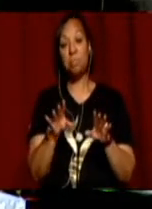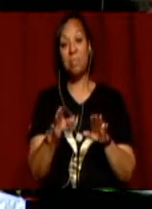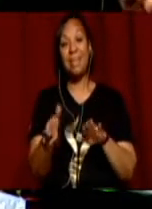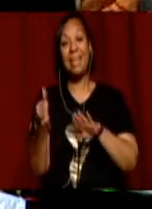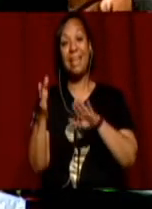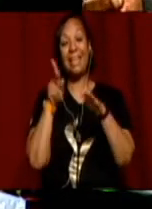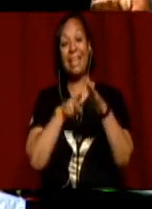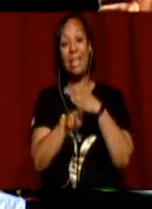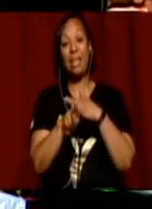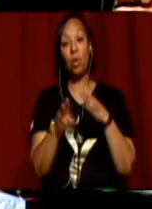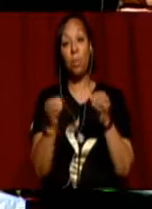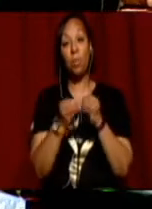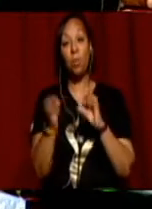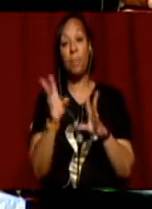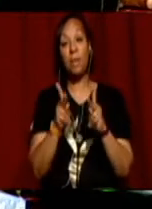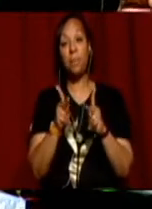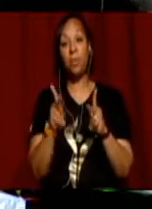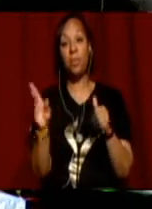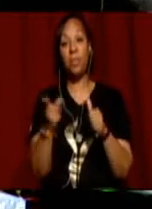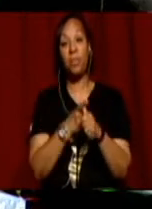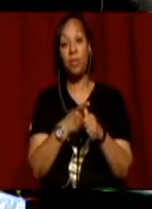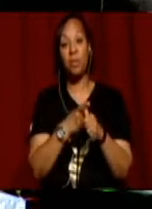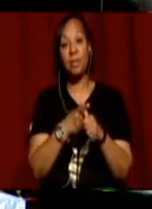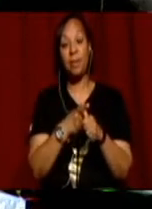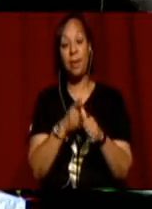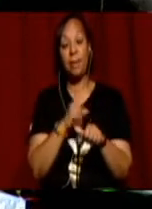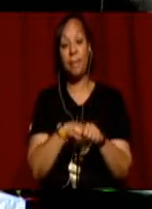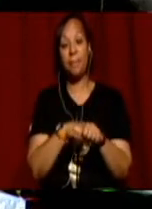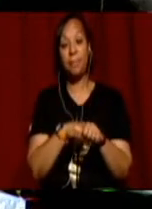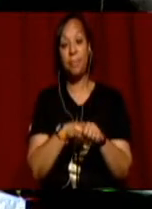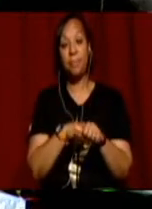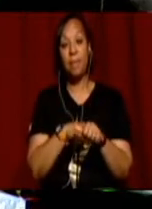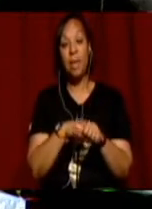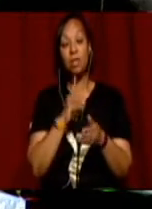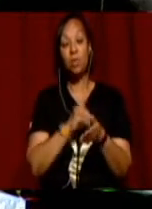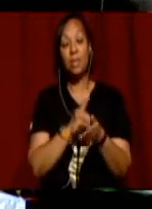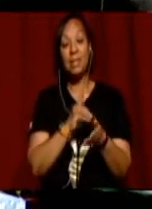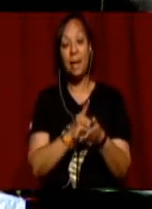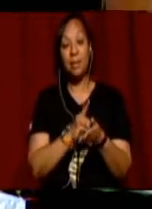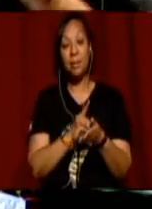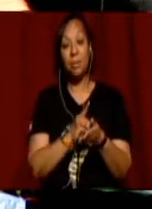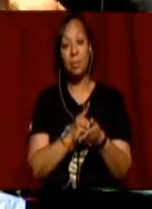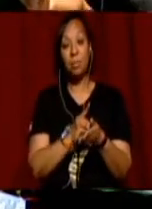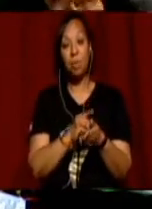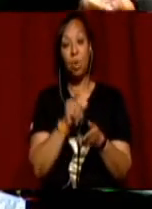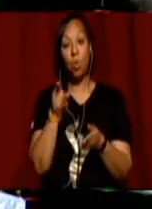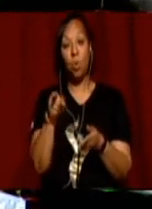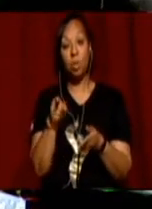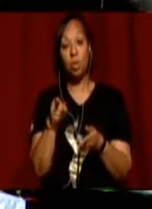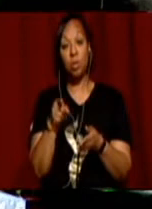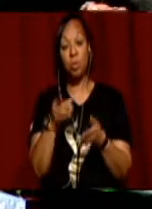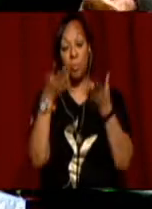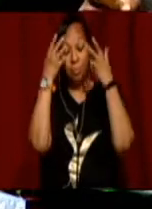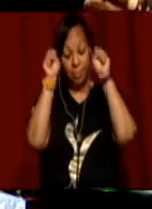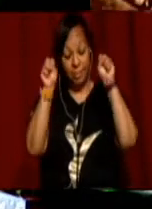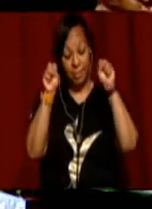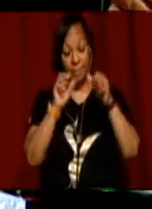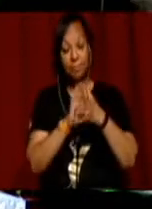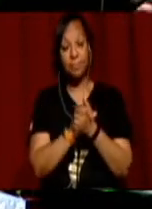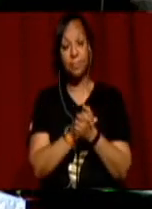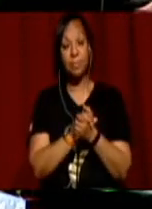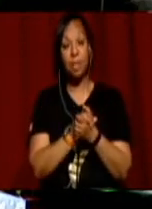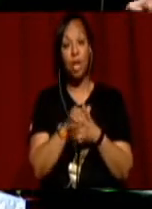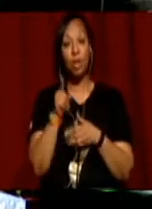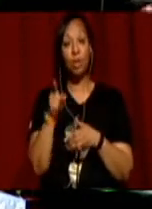way more people than the first wave. To either your doctor or to you, Madam President,